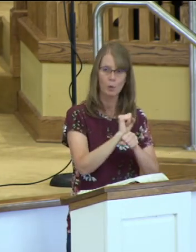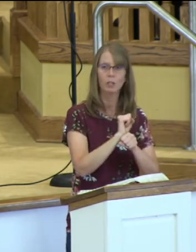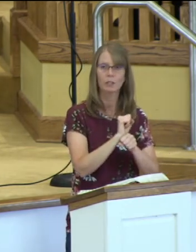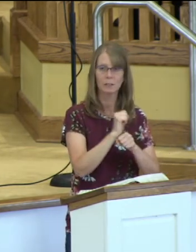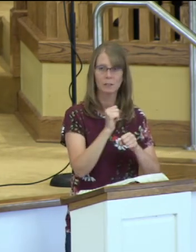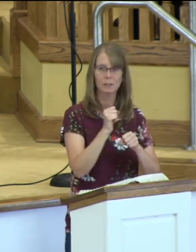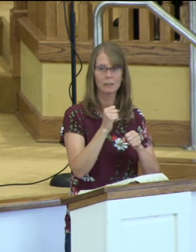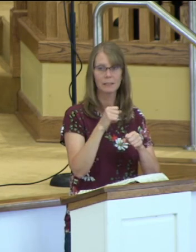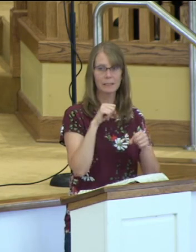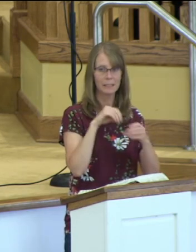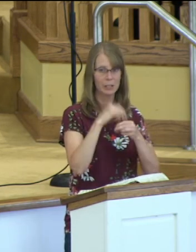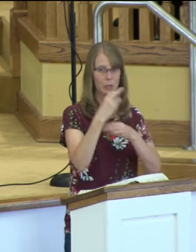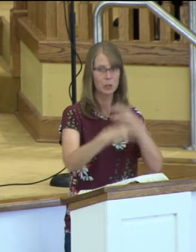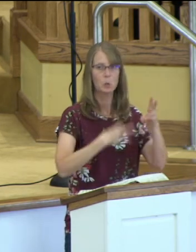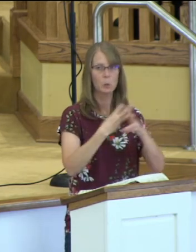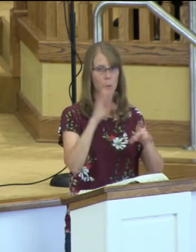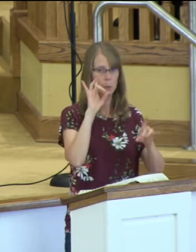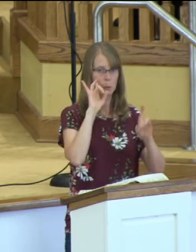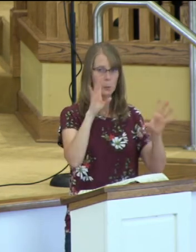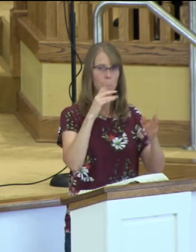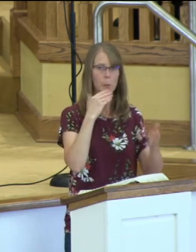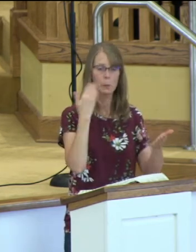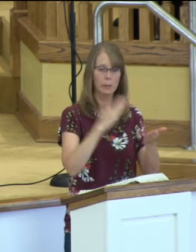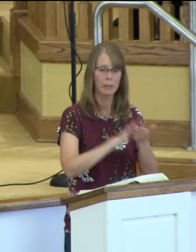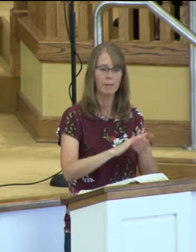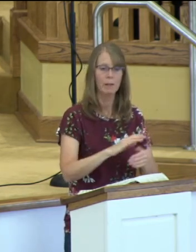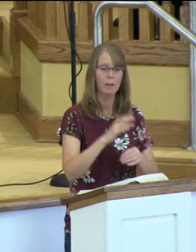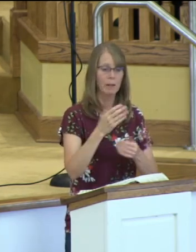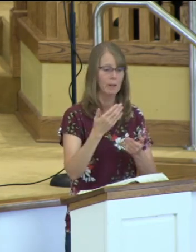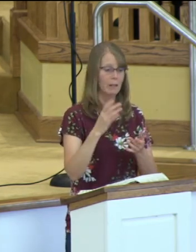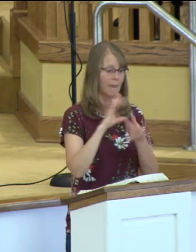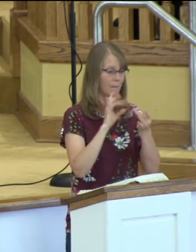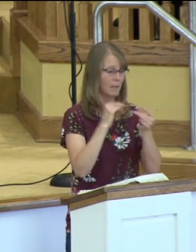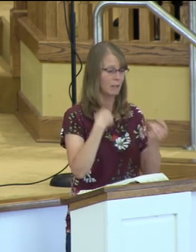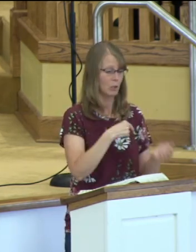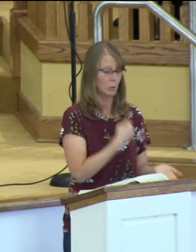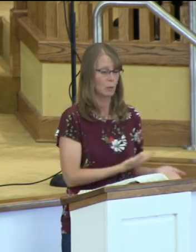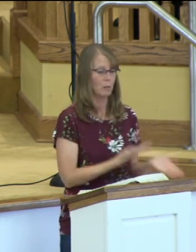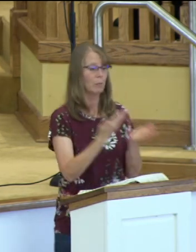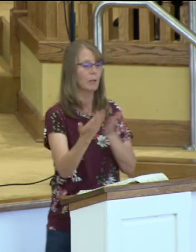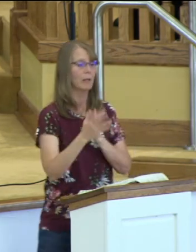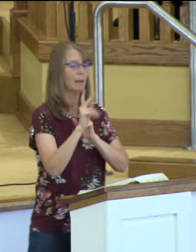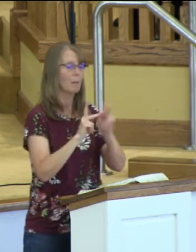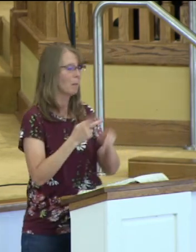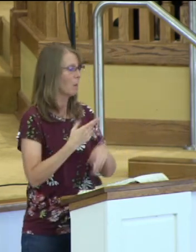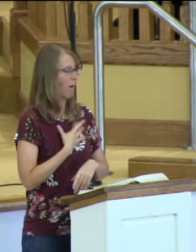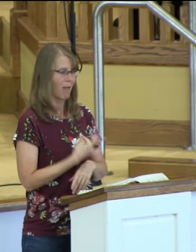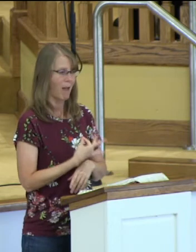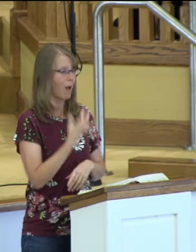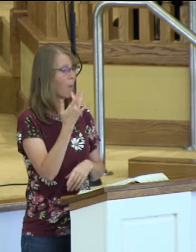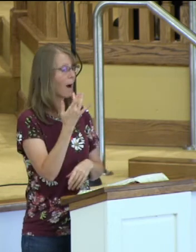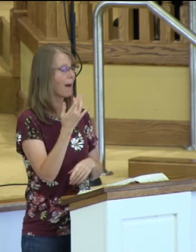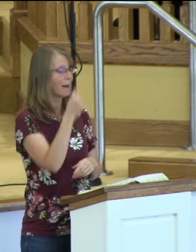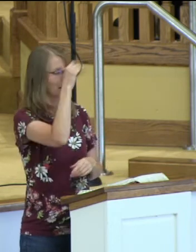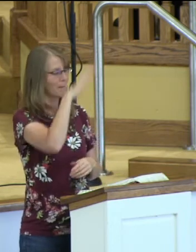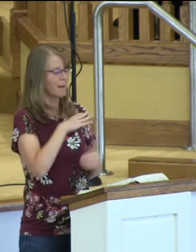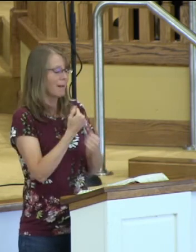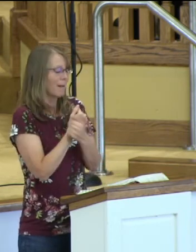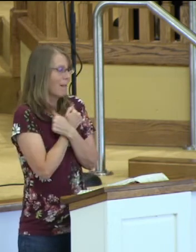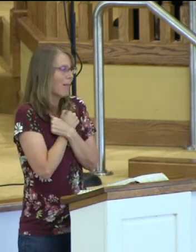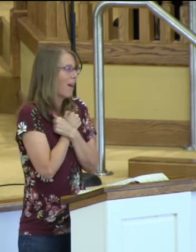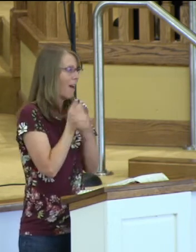The message that we bring, people will not like. Why? Men love darkness rather than light because